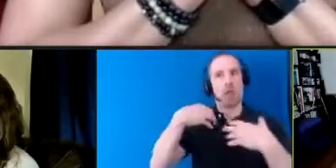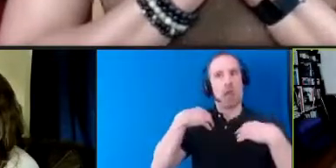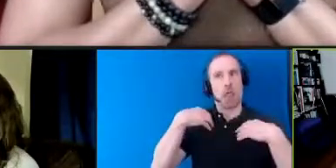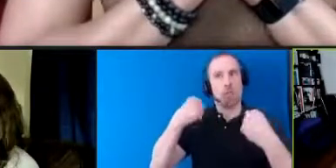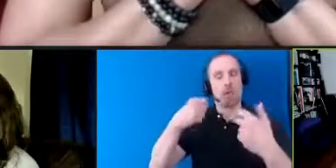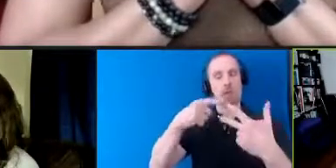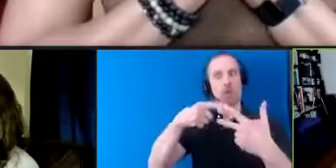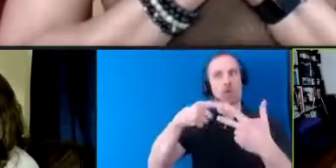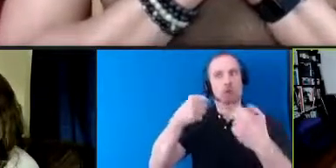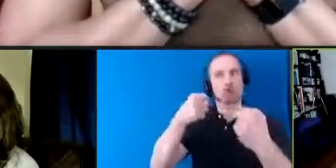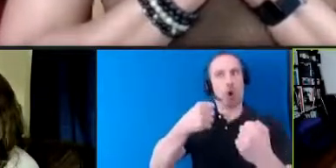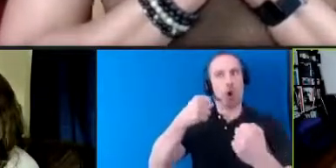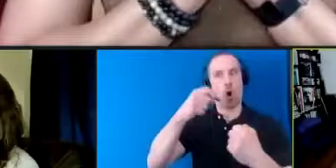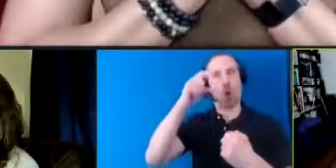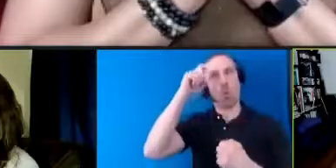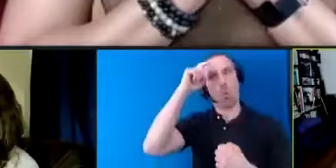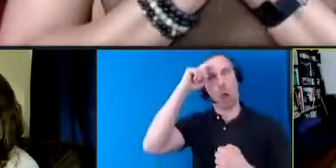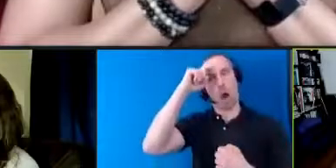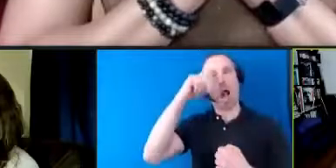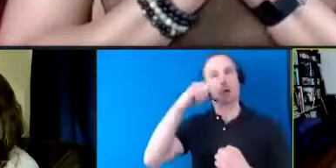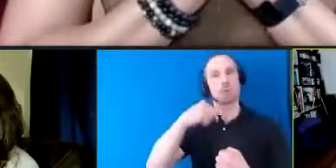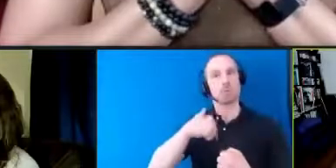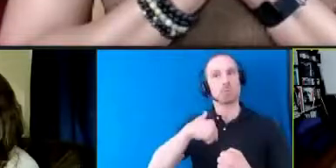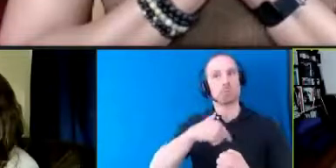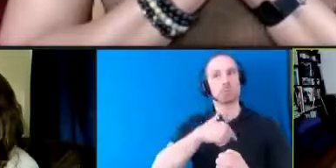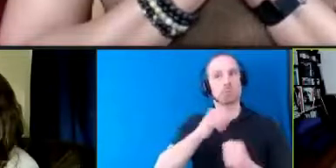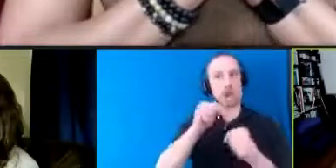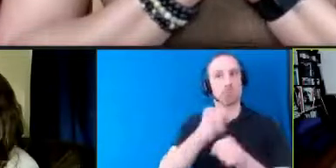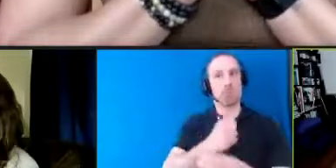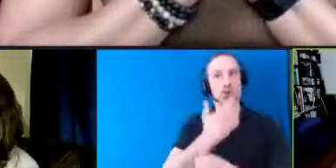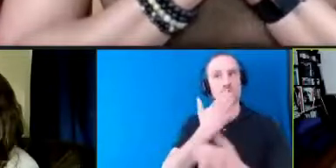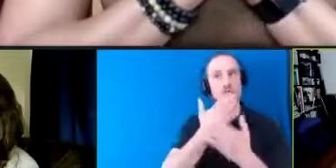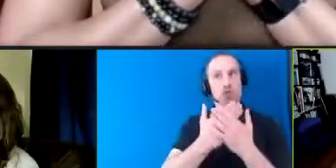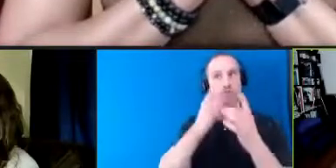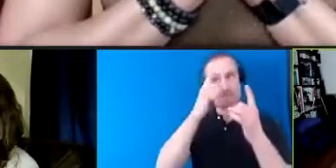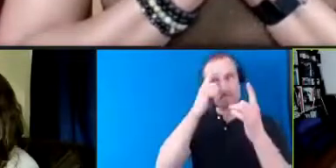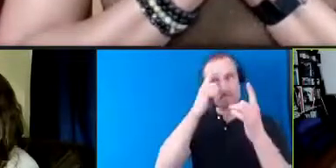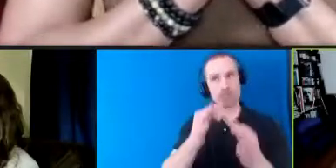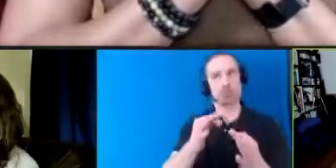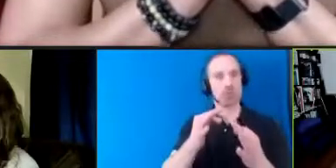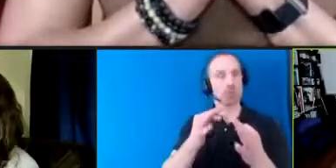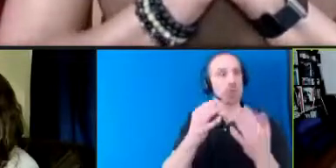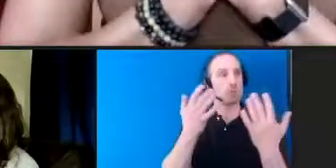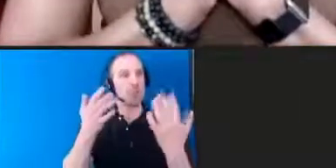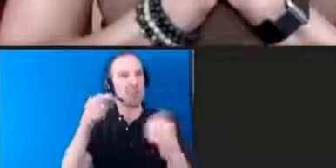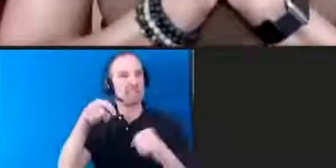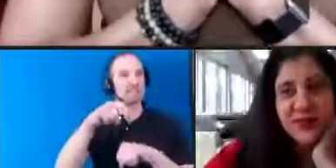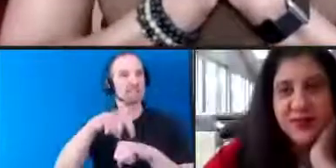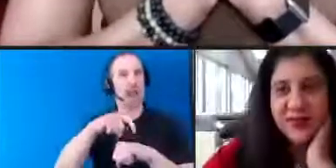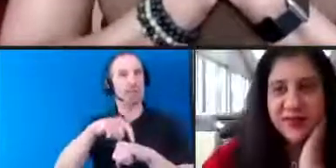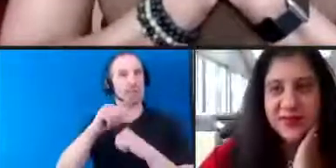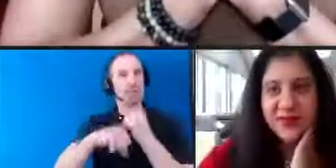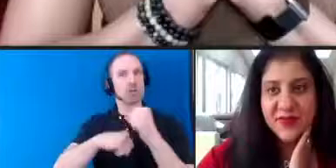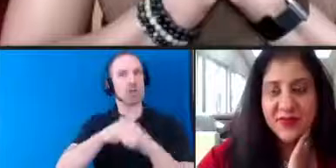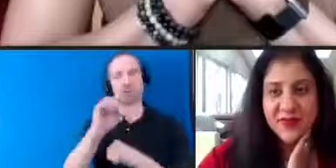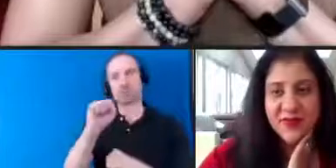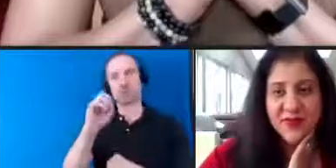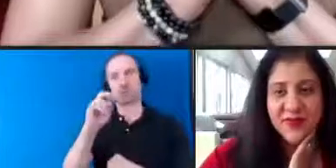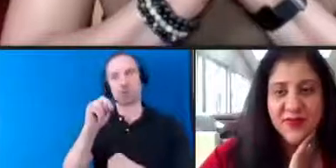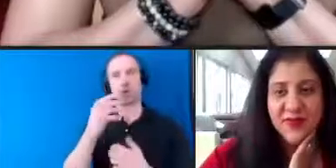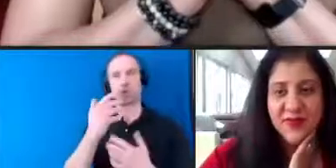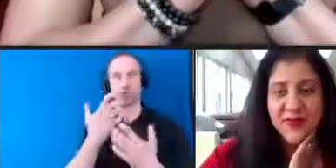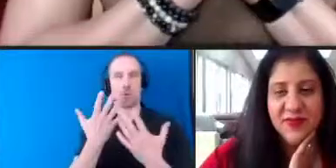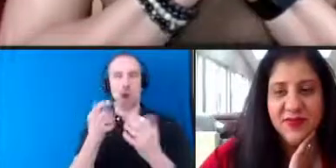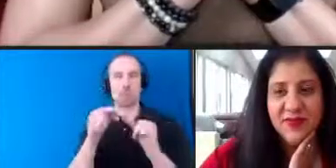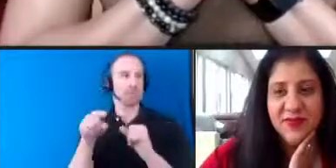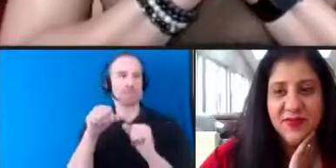in the season of our continued wellness. So, my friends, thank you so much for this opportunity to share with